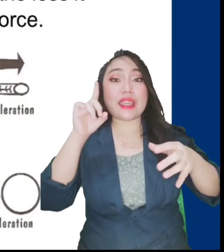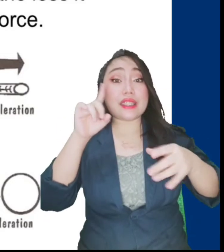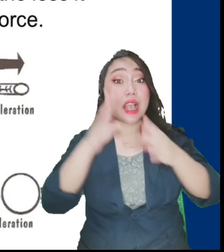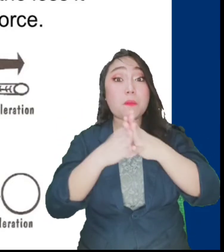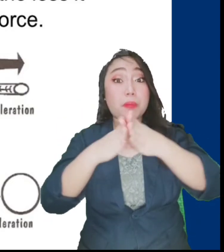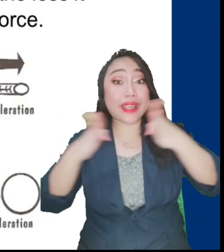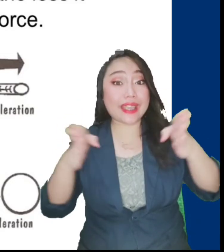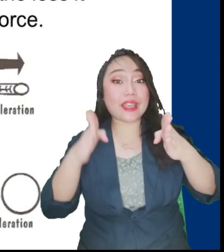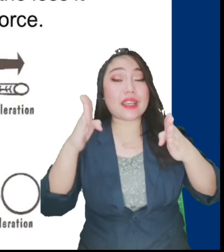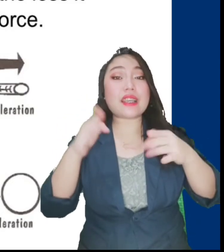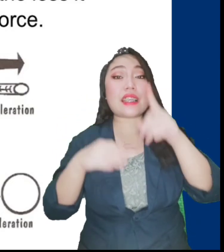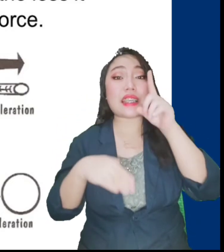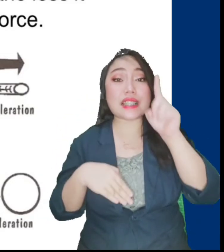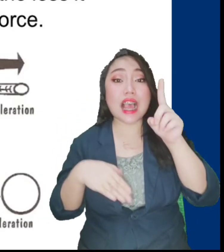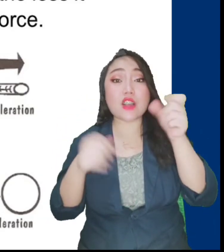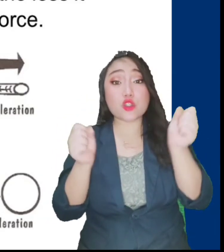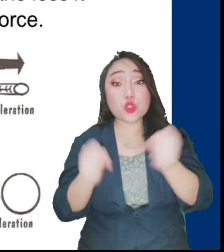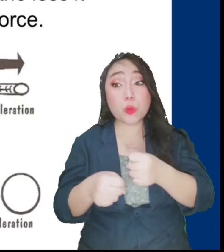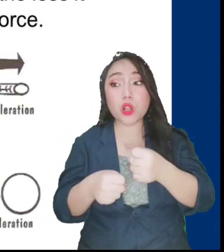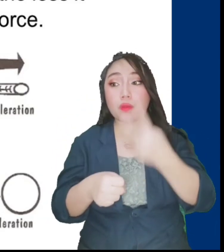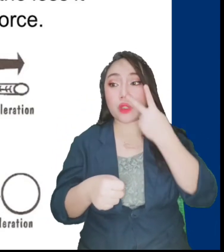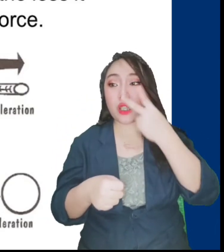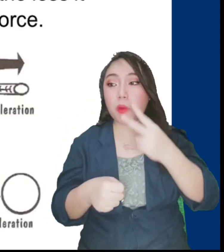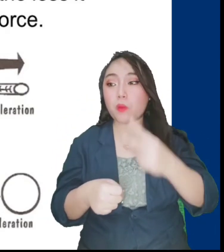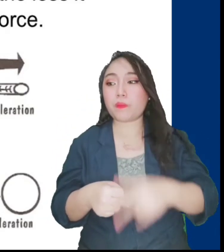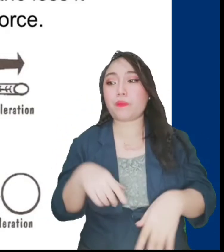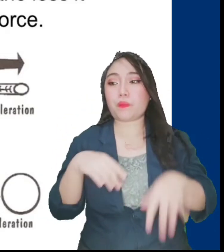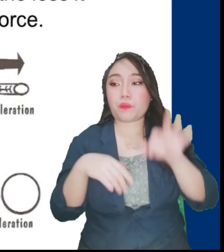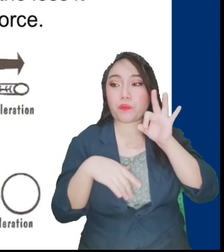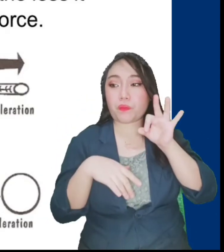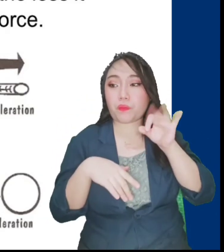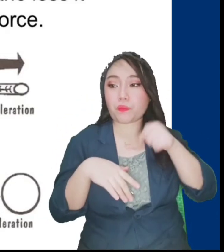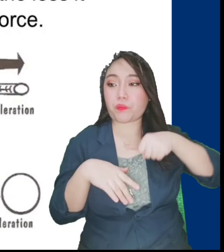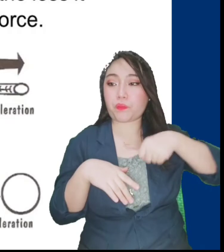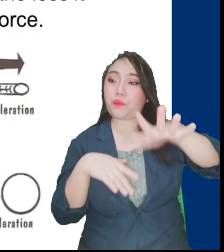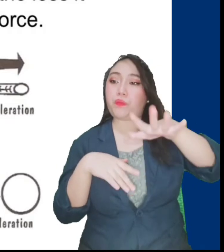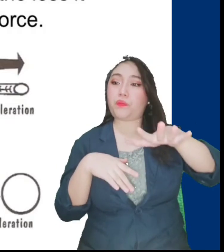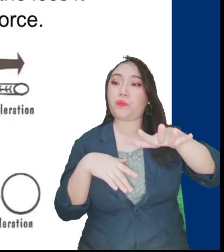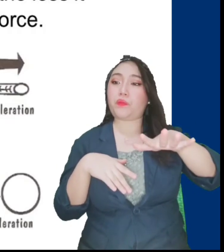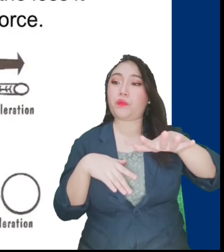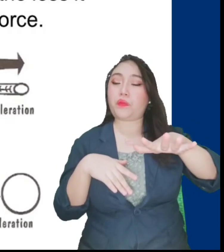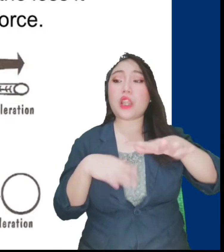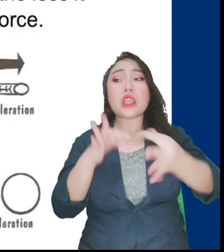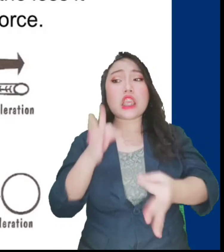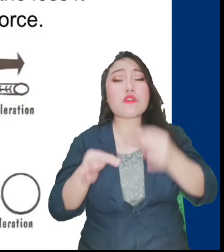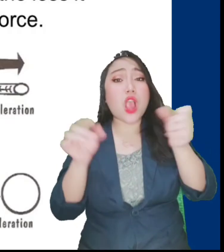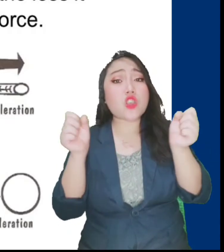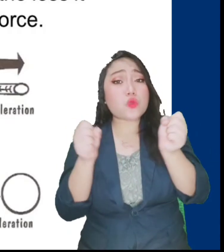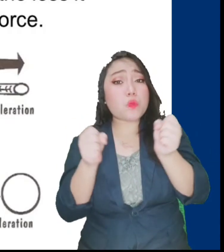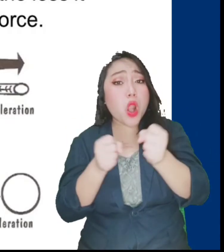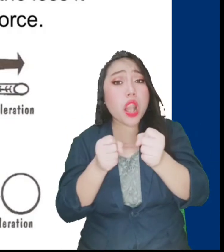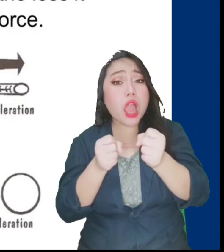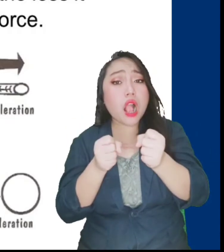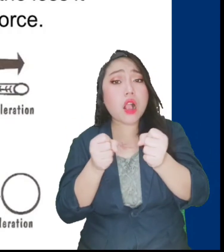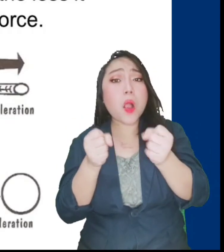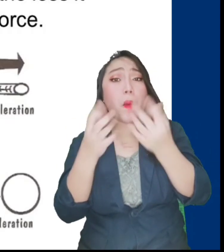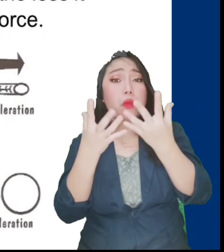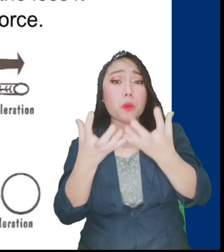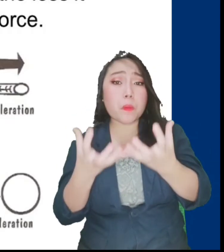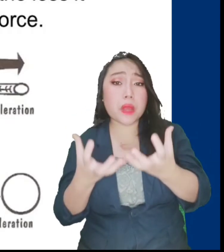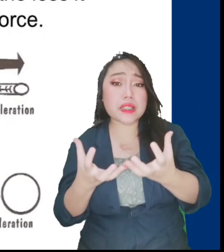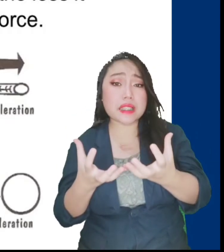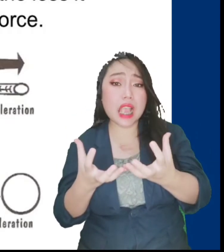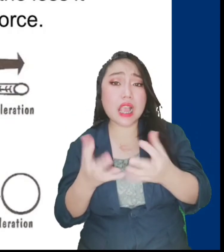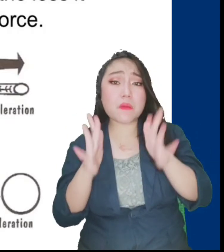is a big ball and the other one is a small ball. If you use the same force,